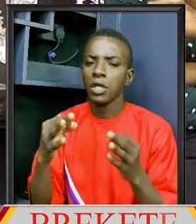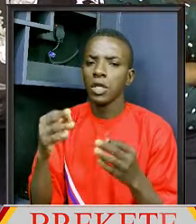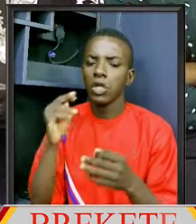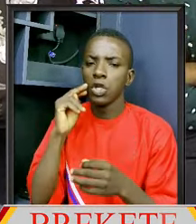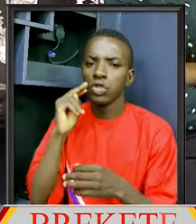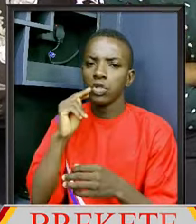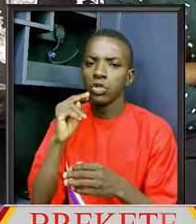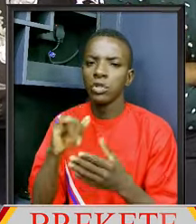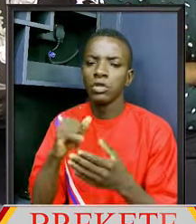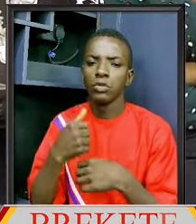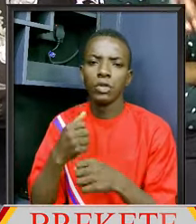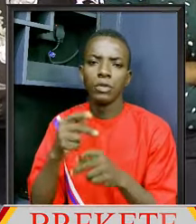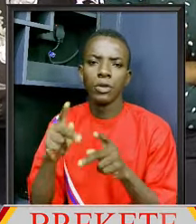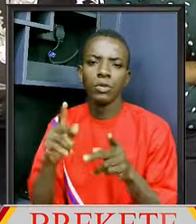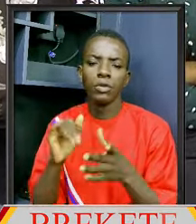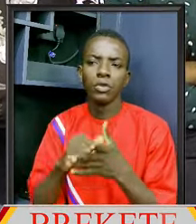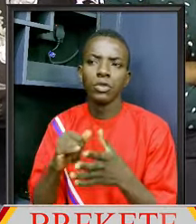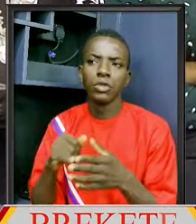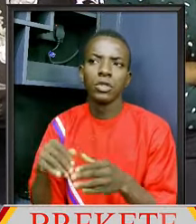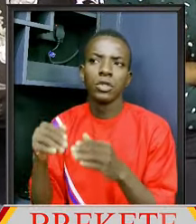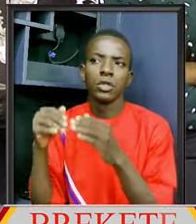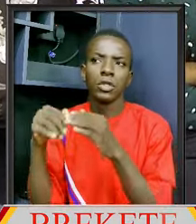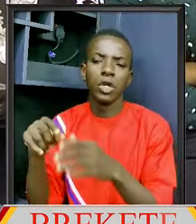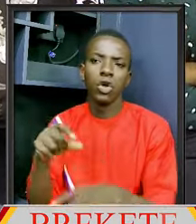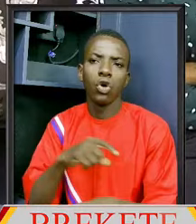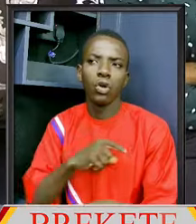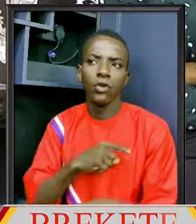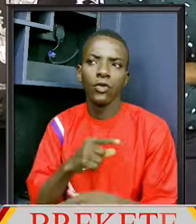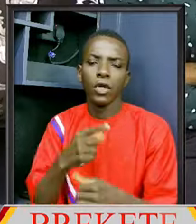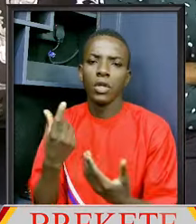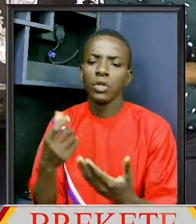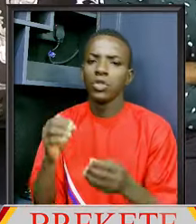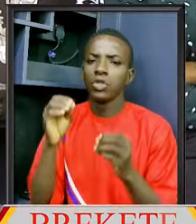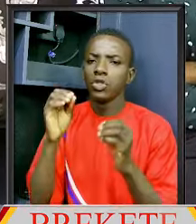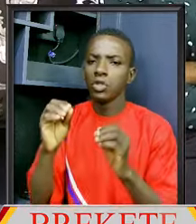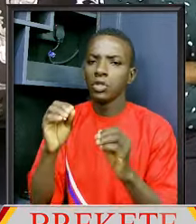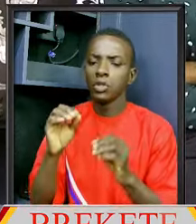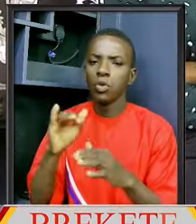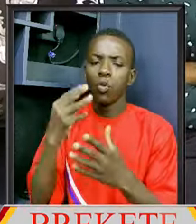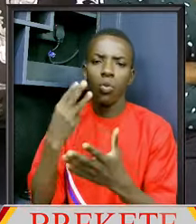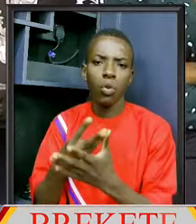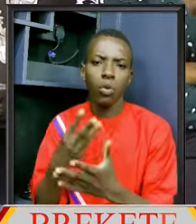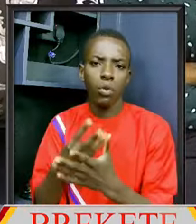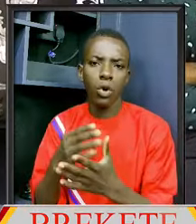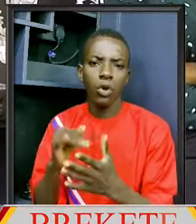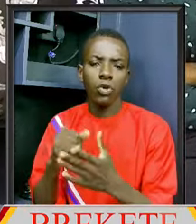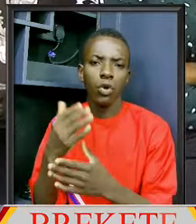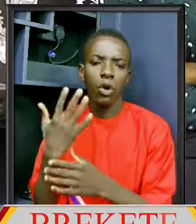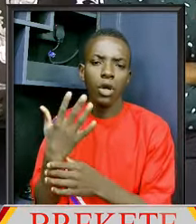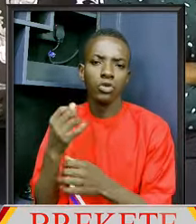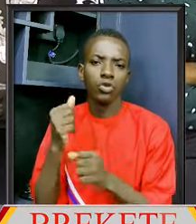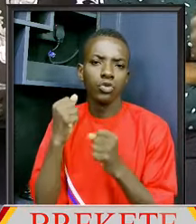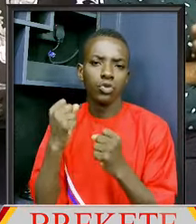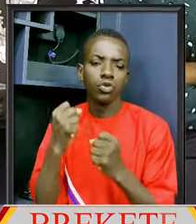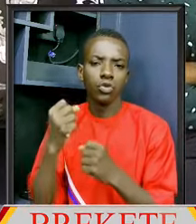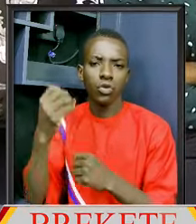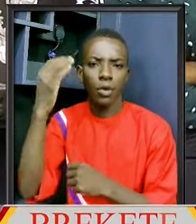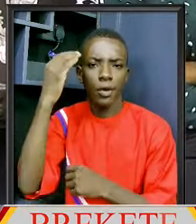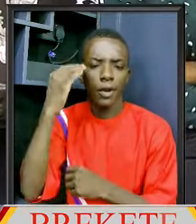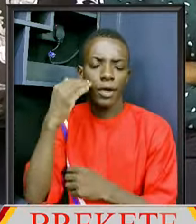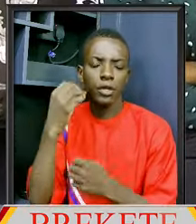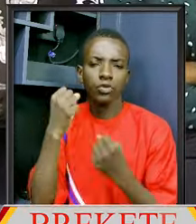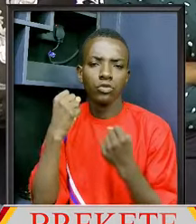there, make people where don't they qualified before you go teach you well. Your hand goes strong, your head goes